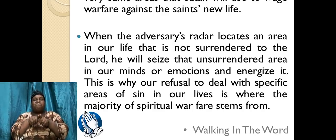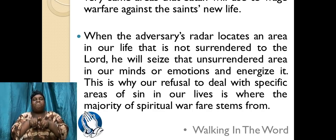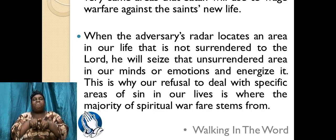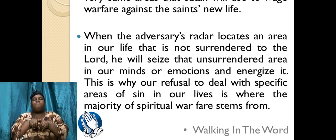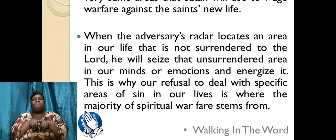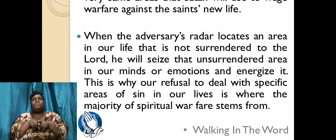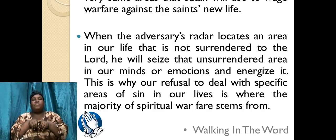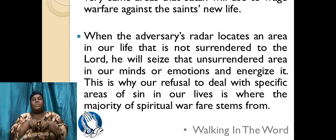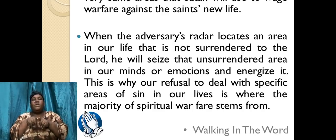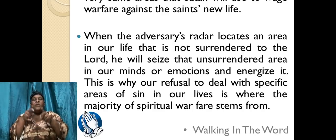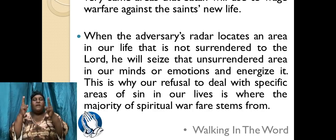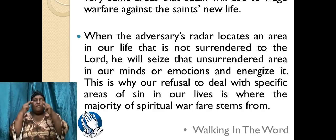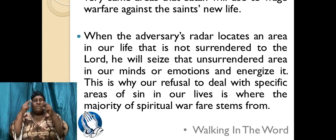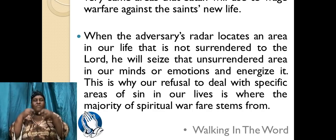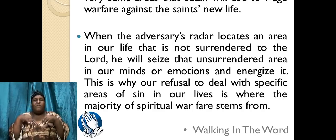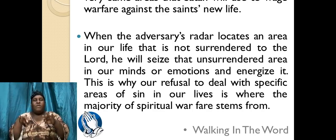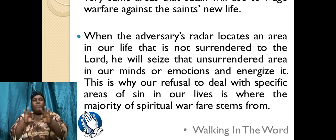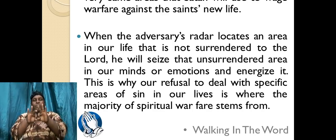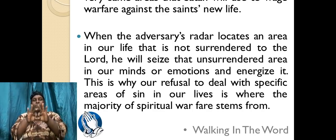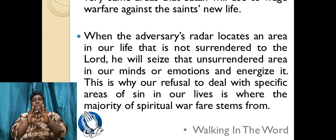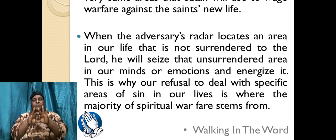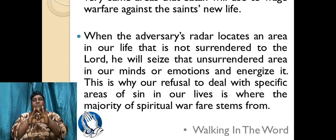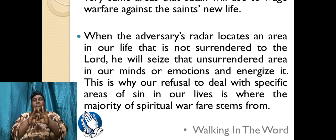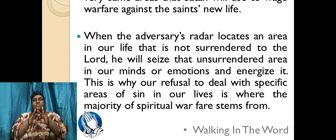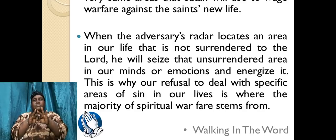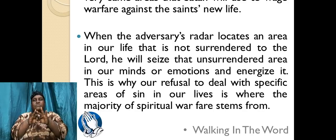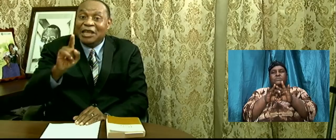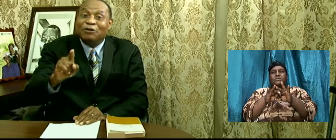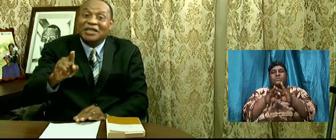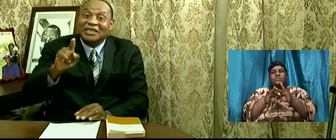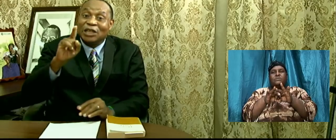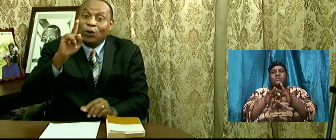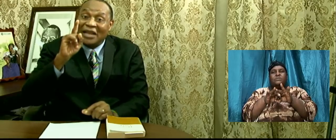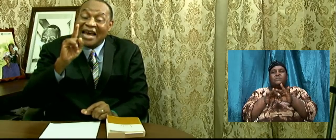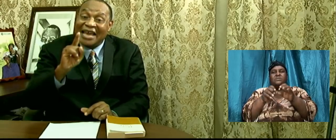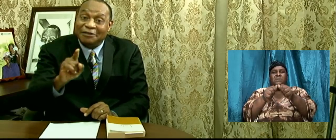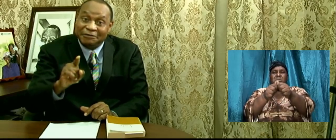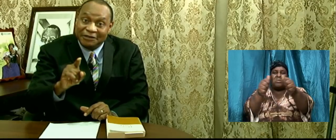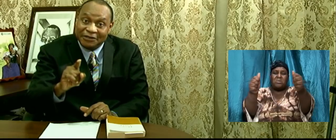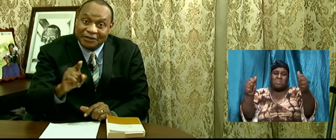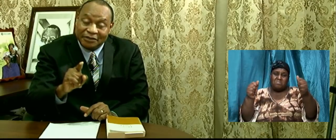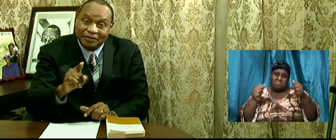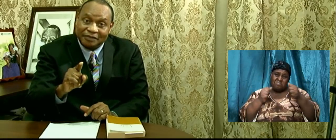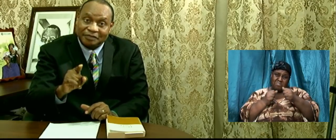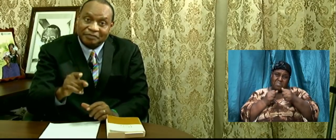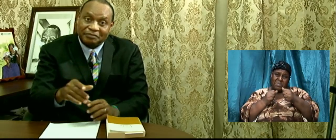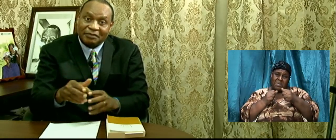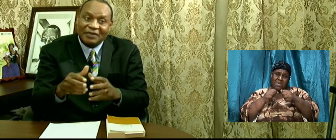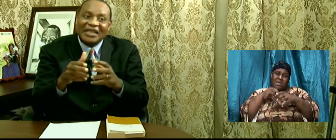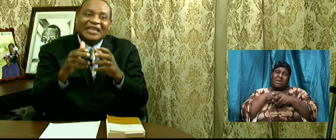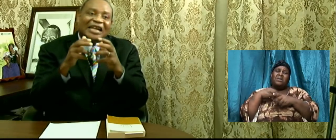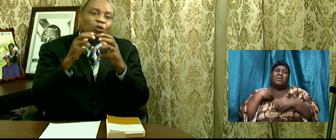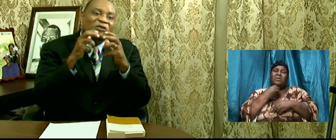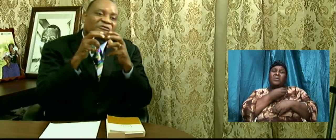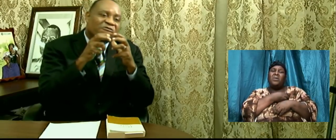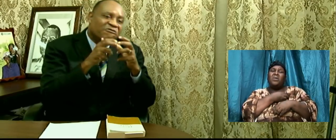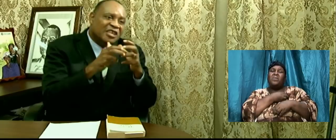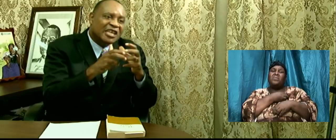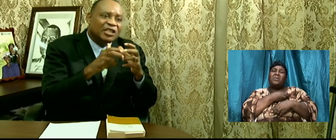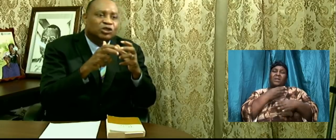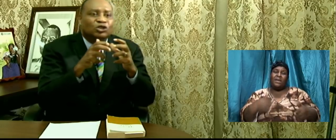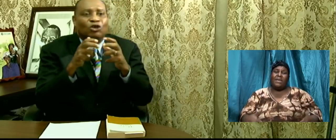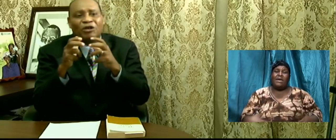very important point the areas in our lives that we